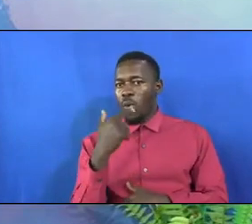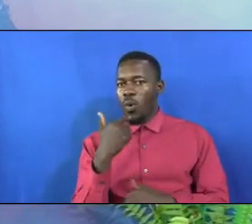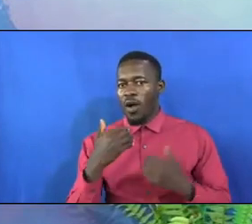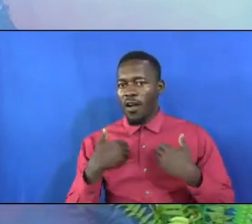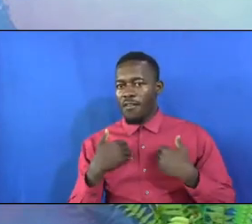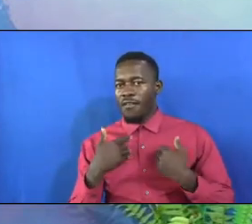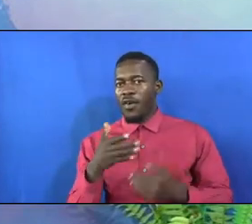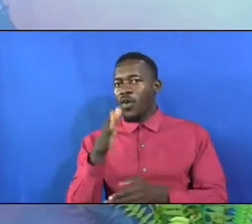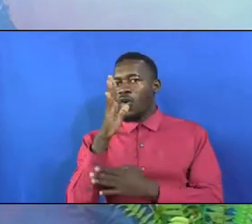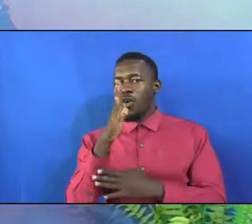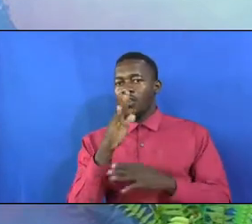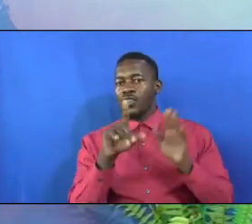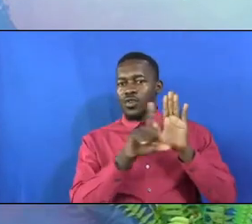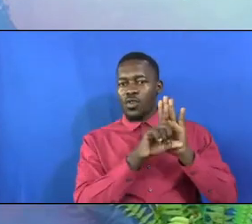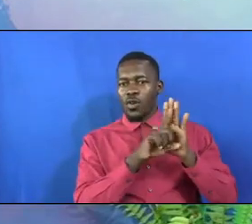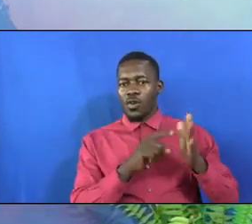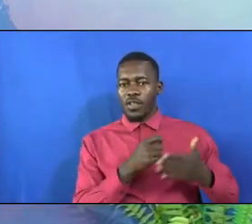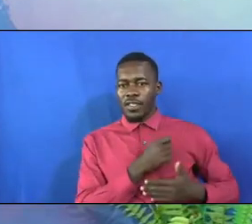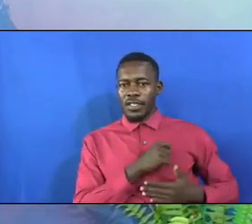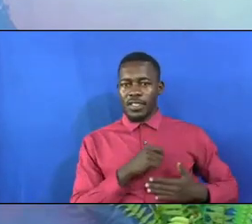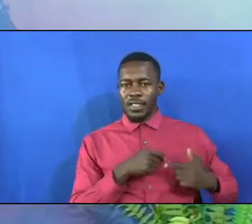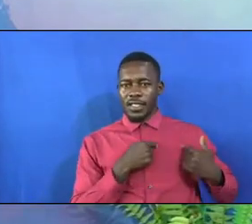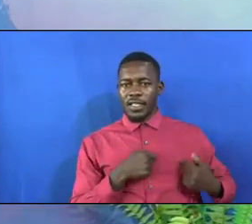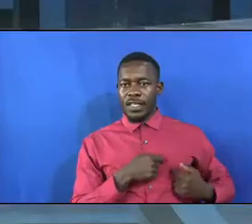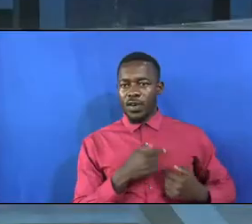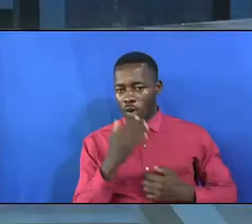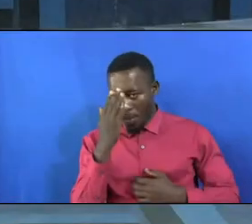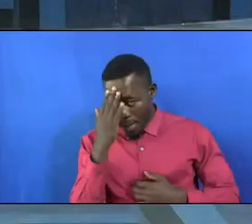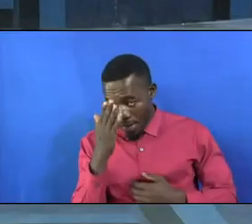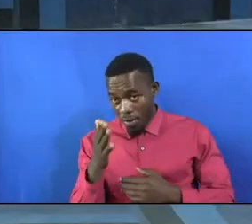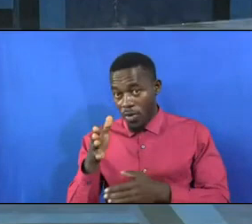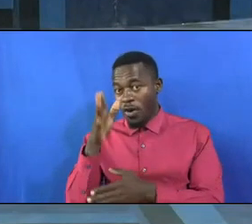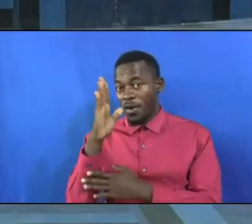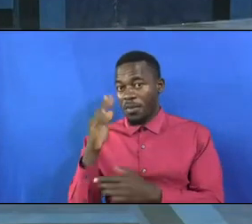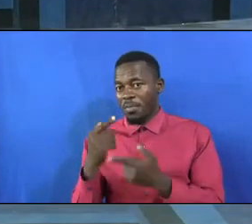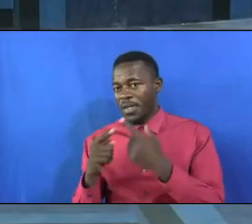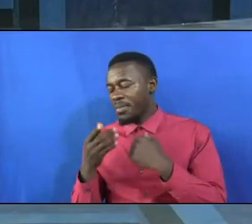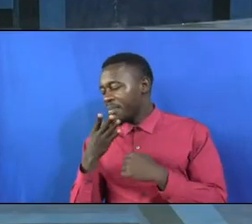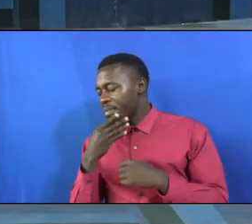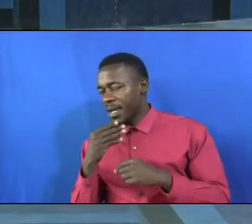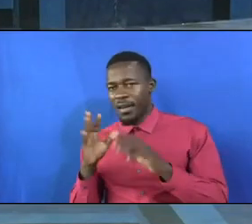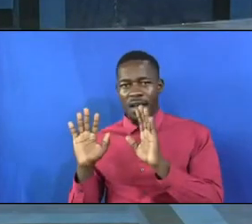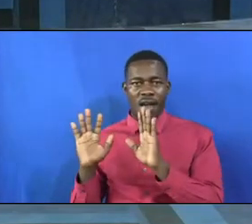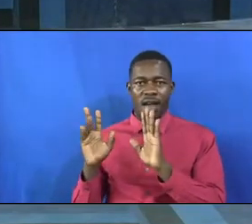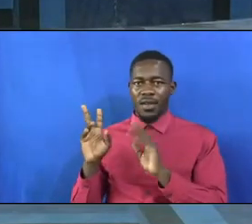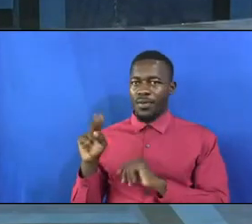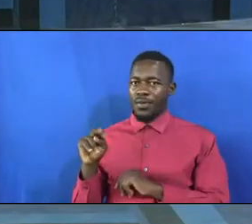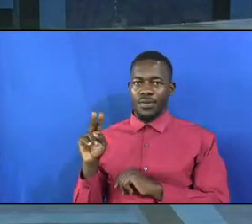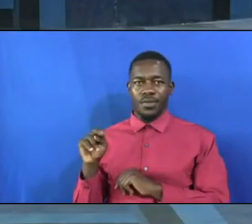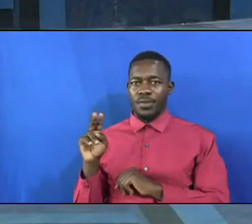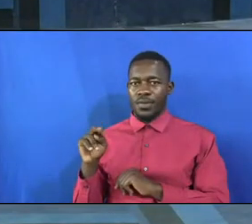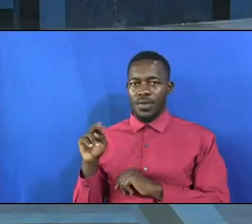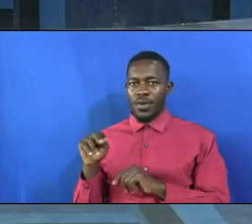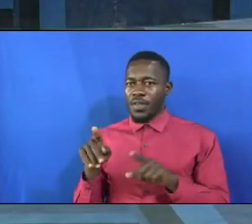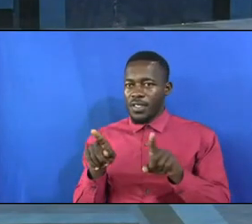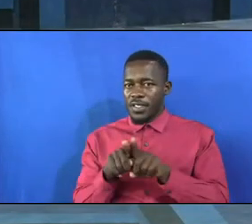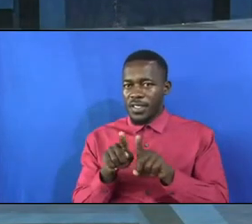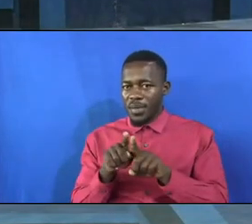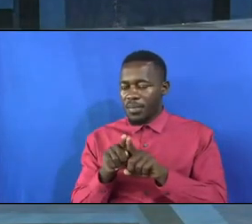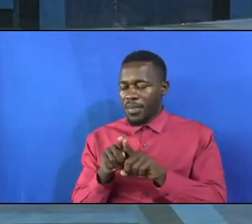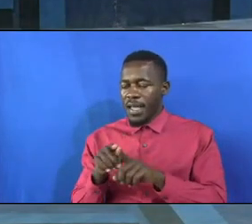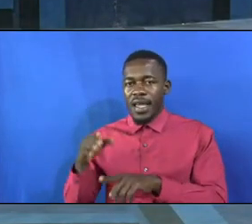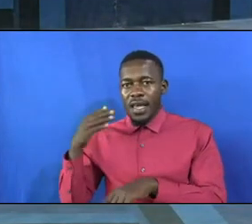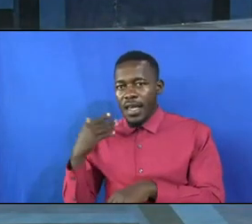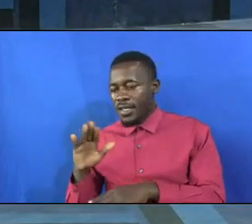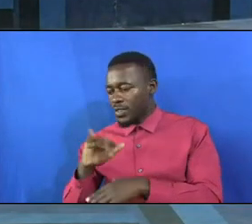laws written in the heart will obey God rather than men, and will sooner disobey all